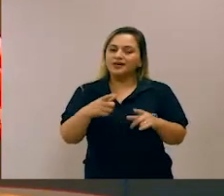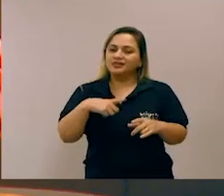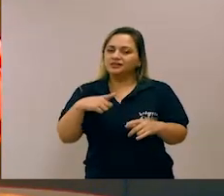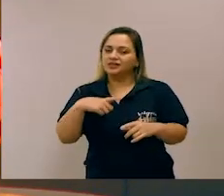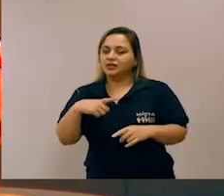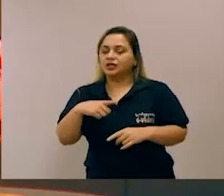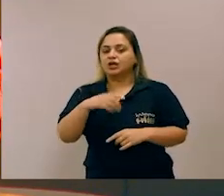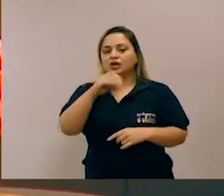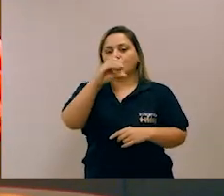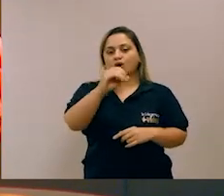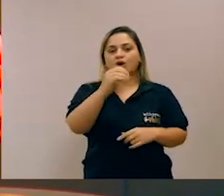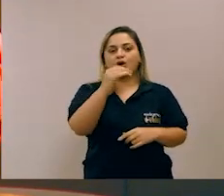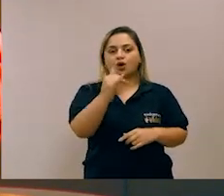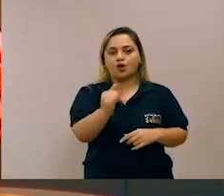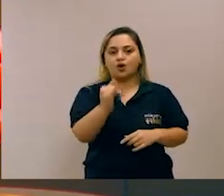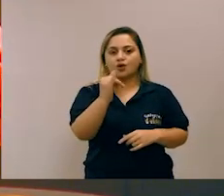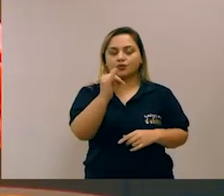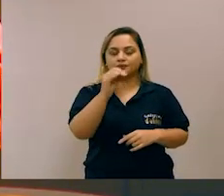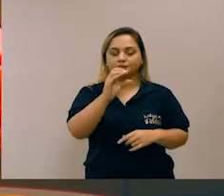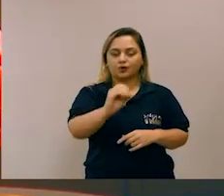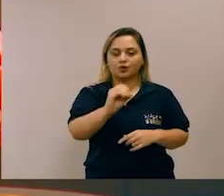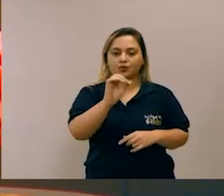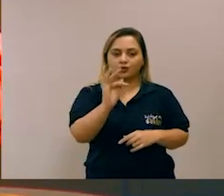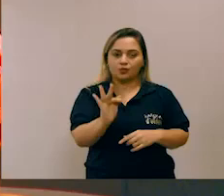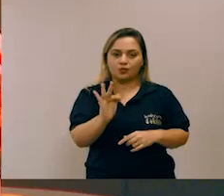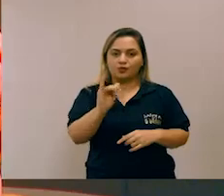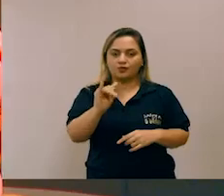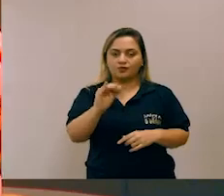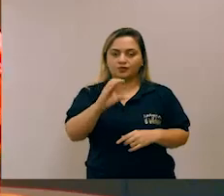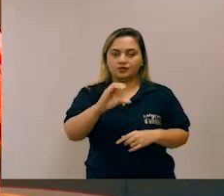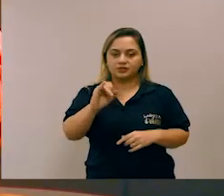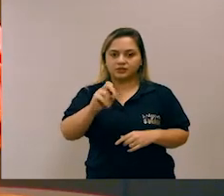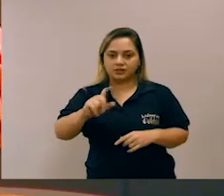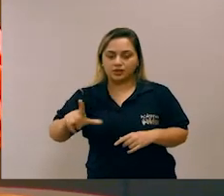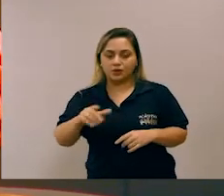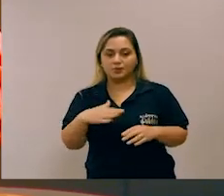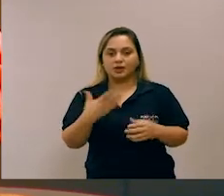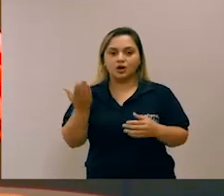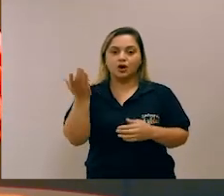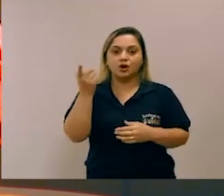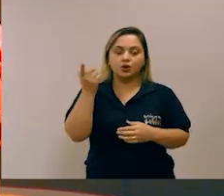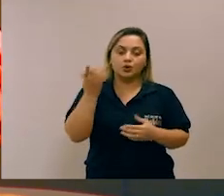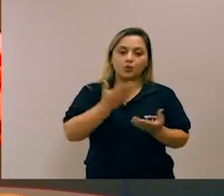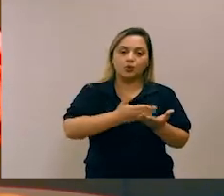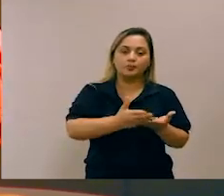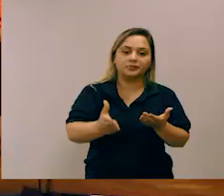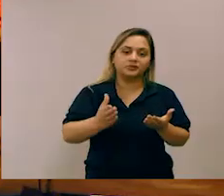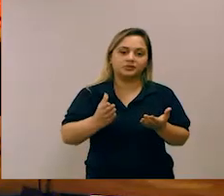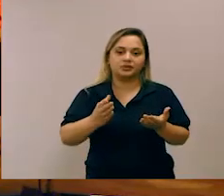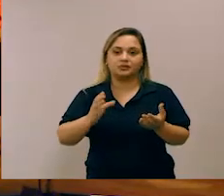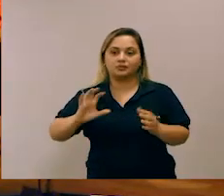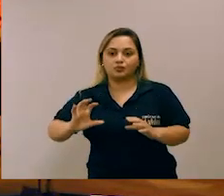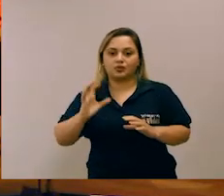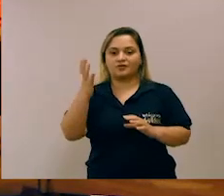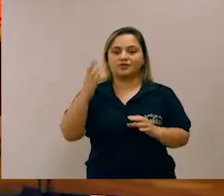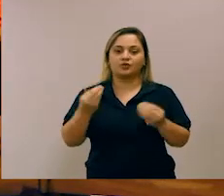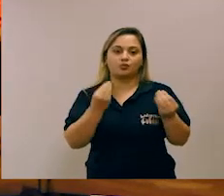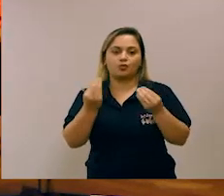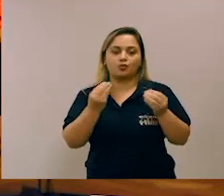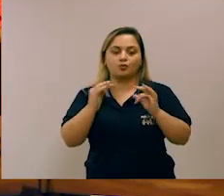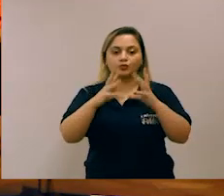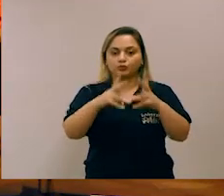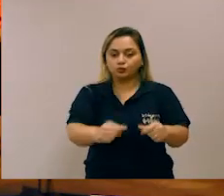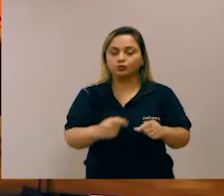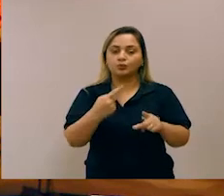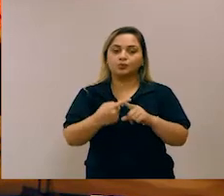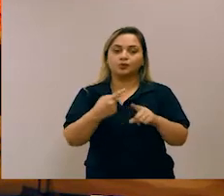we already established who's going to be a member of this committee? Because they have already started taking part in the